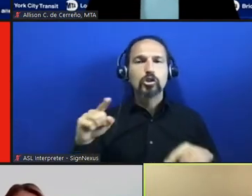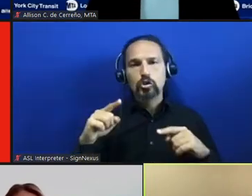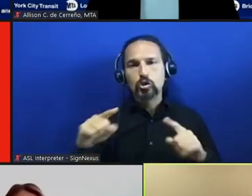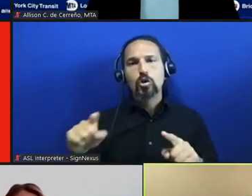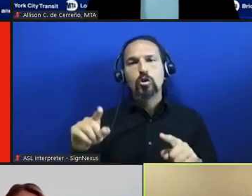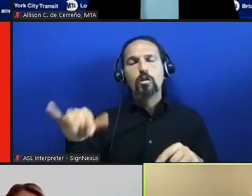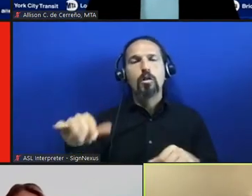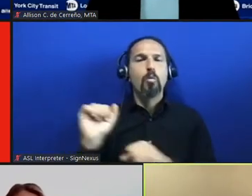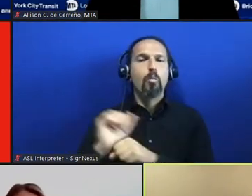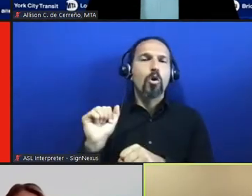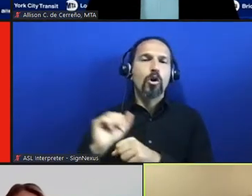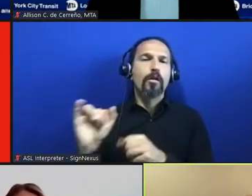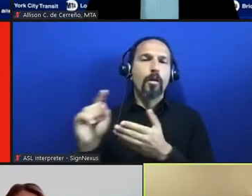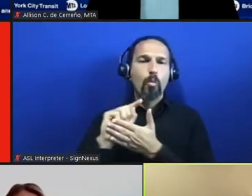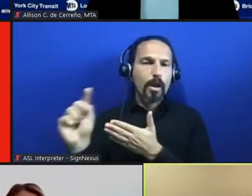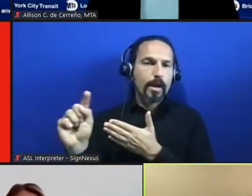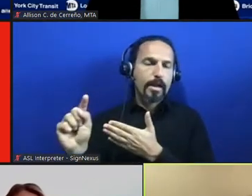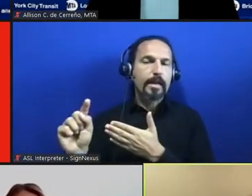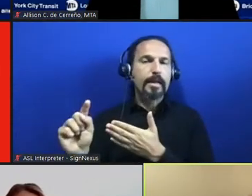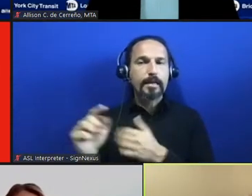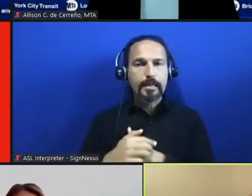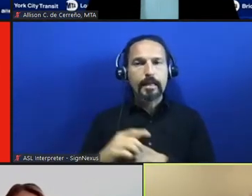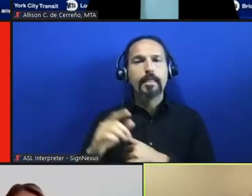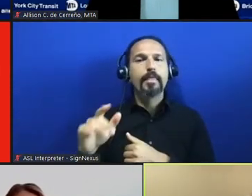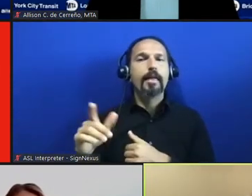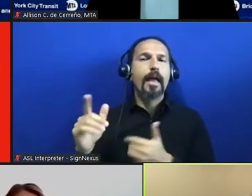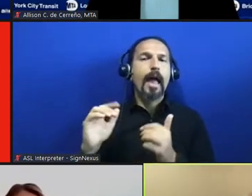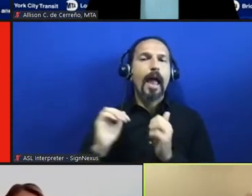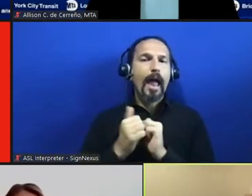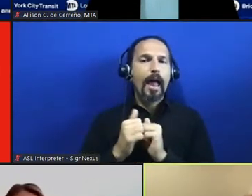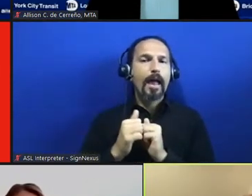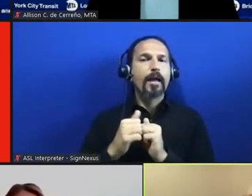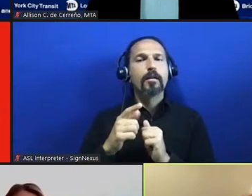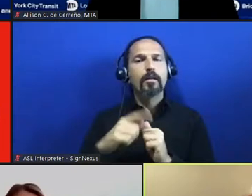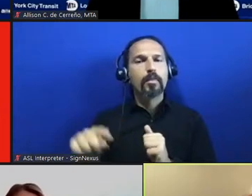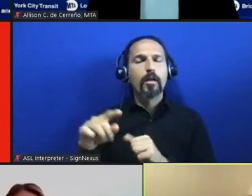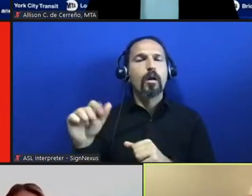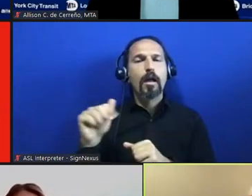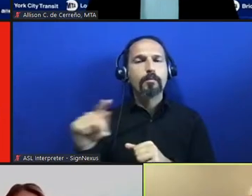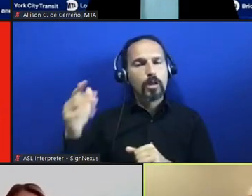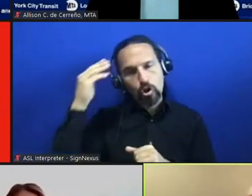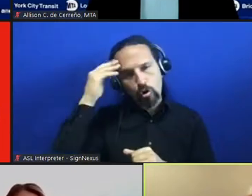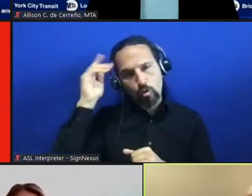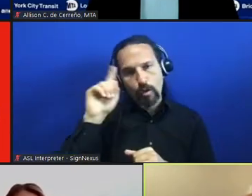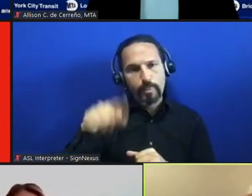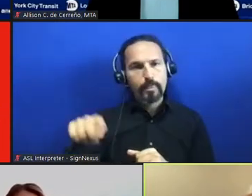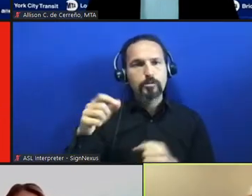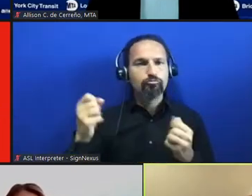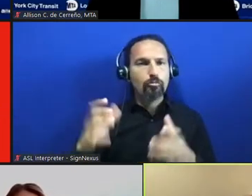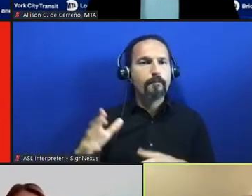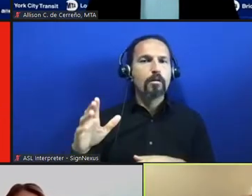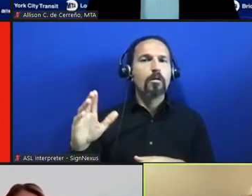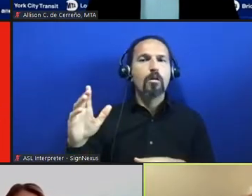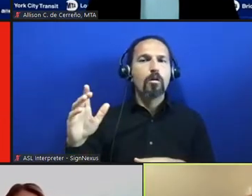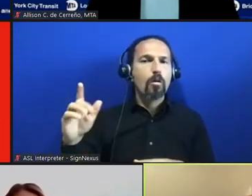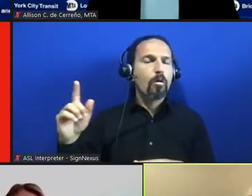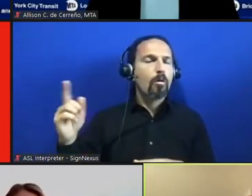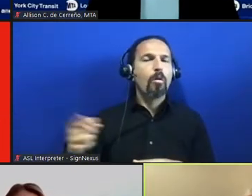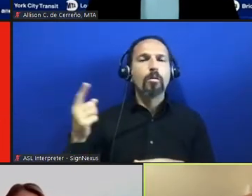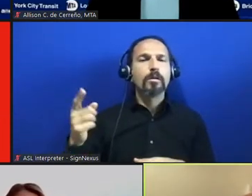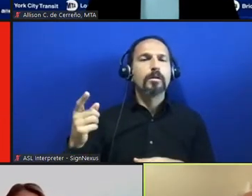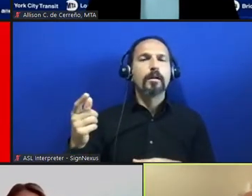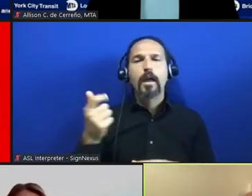the work week and they know that because that's how their their app works they know where their drivers are at all times for How much